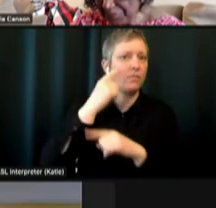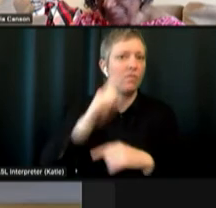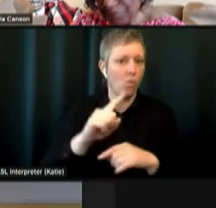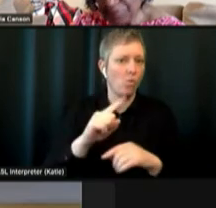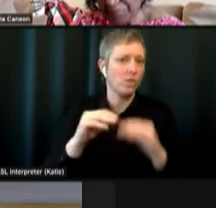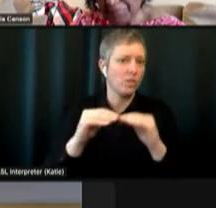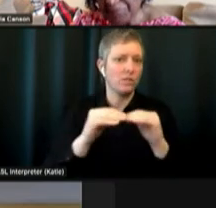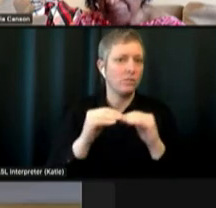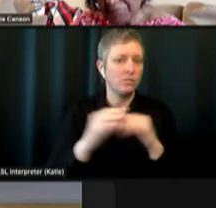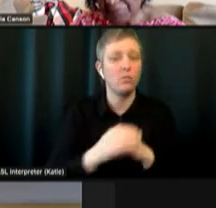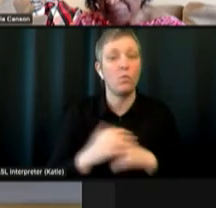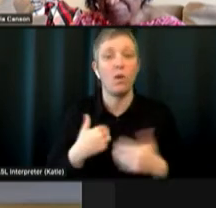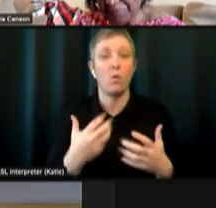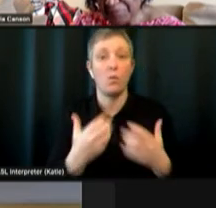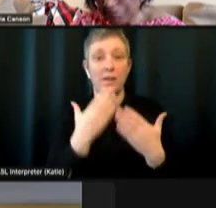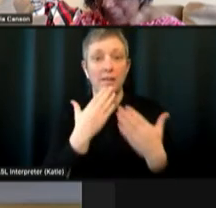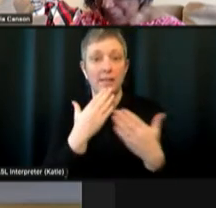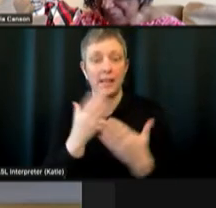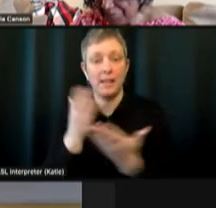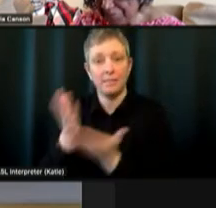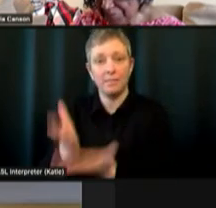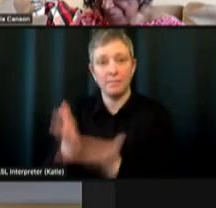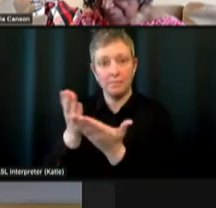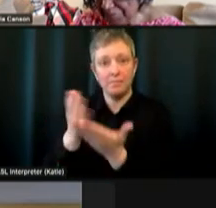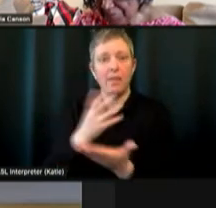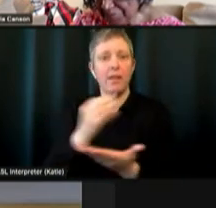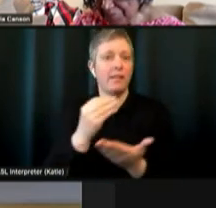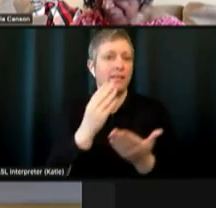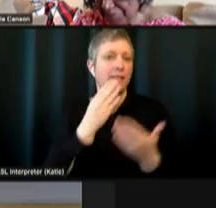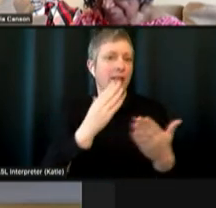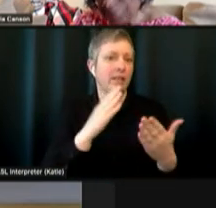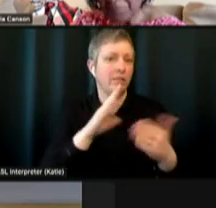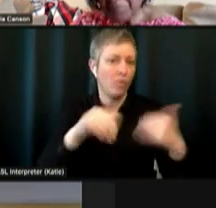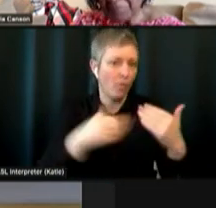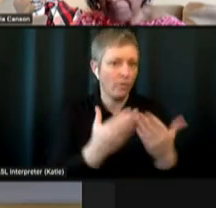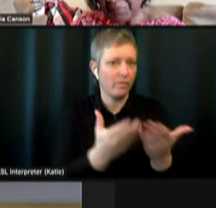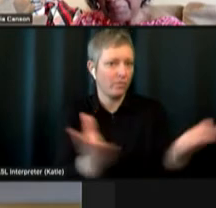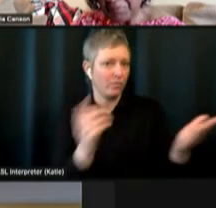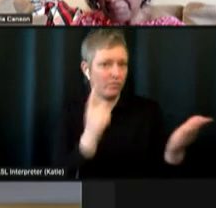you who are here today for this great discussion.